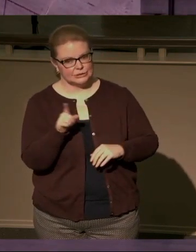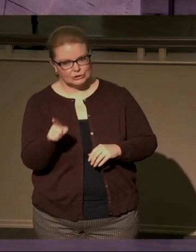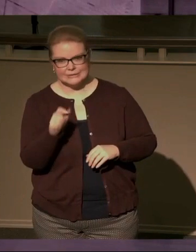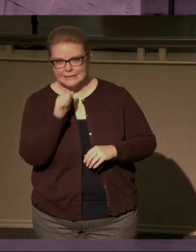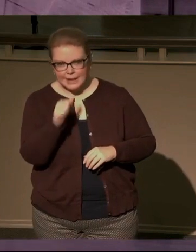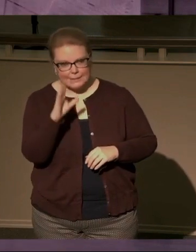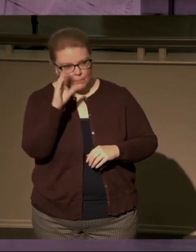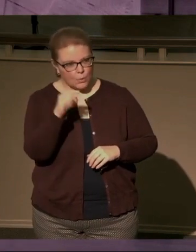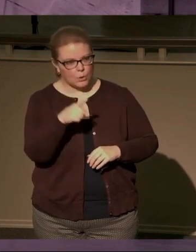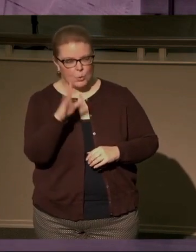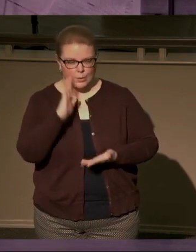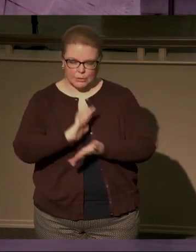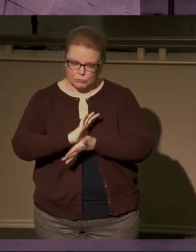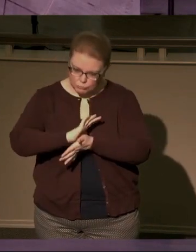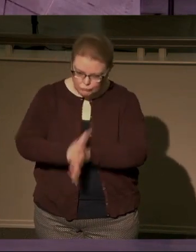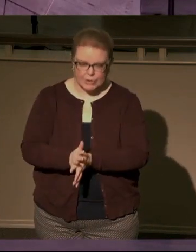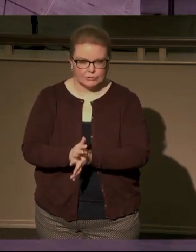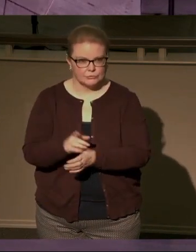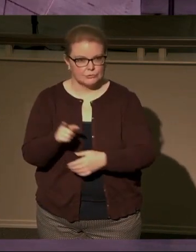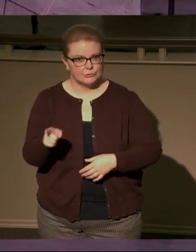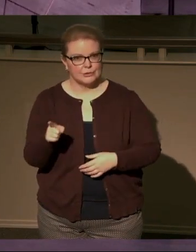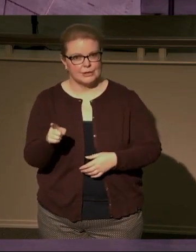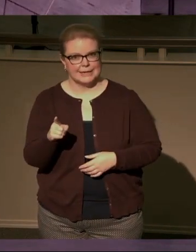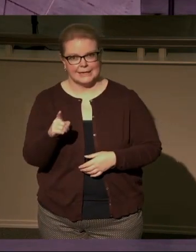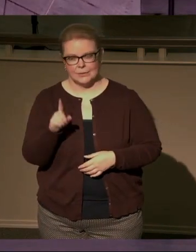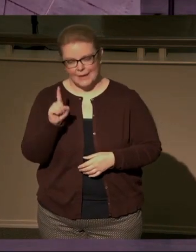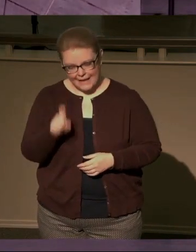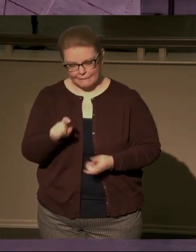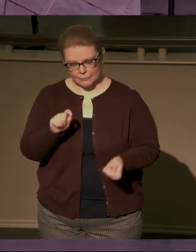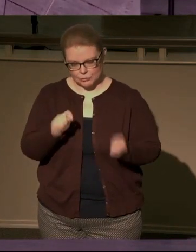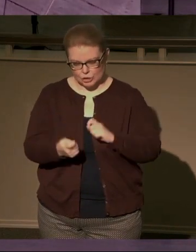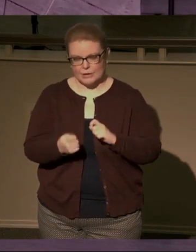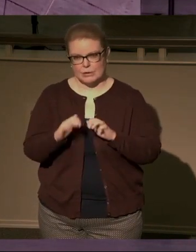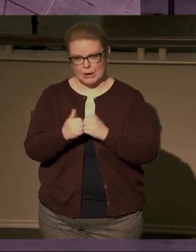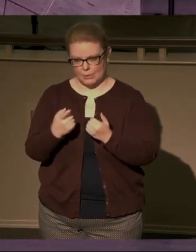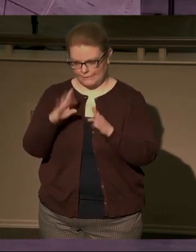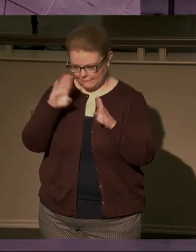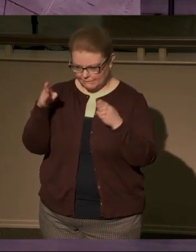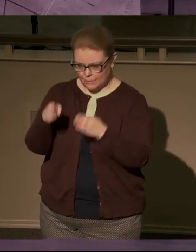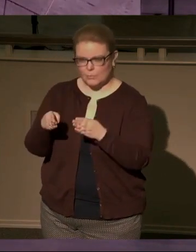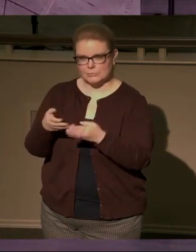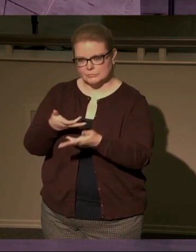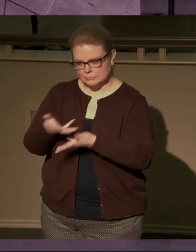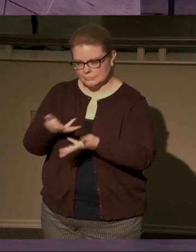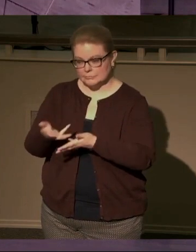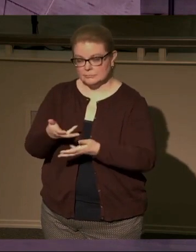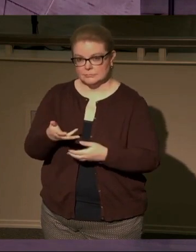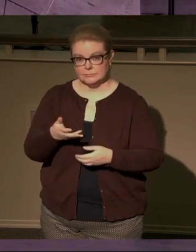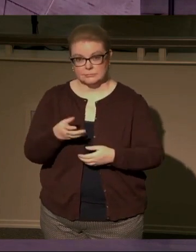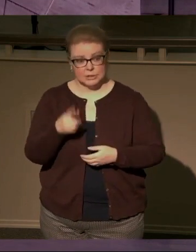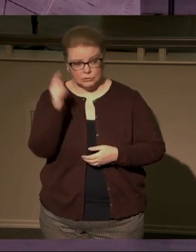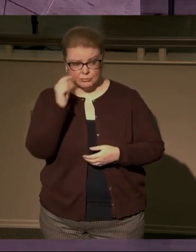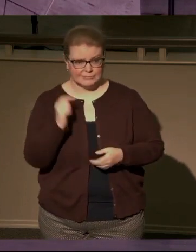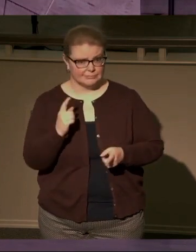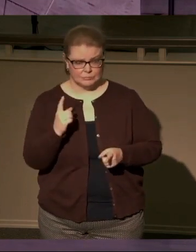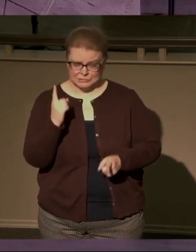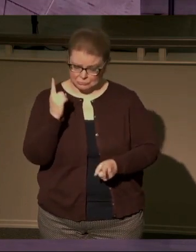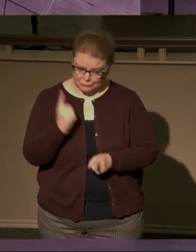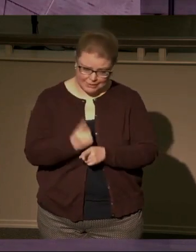You will crush her if you don't change the way you focus your comments. And she was dead on